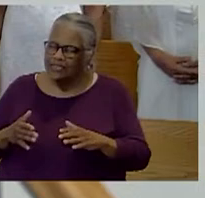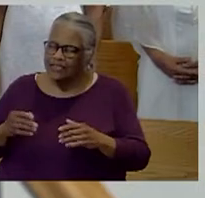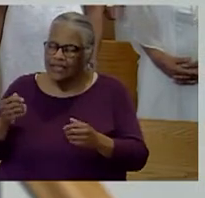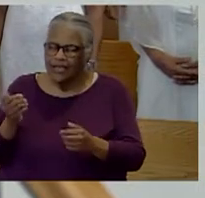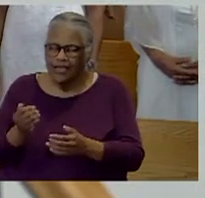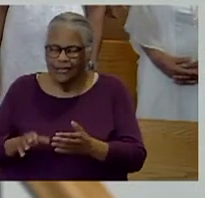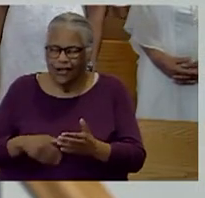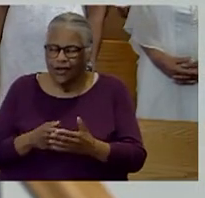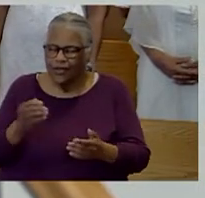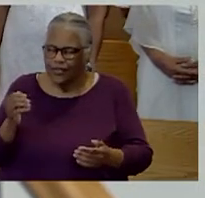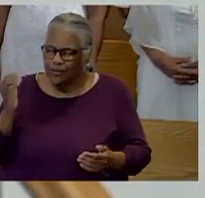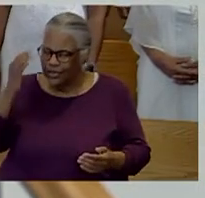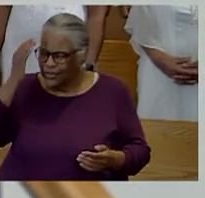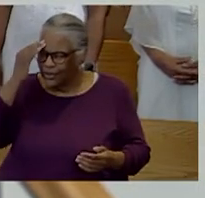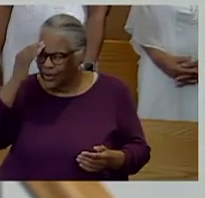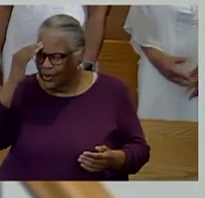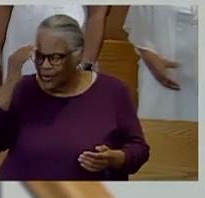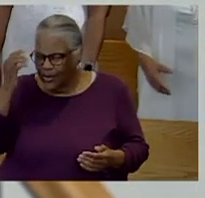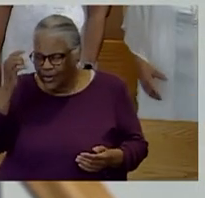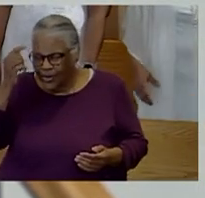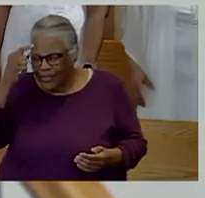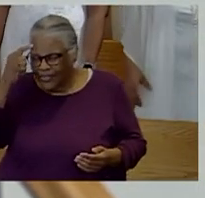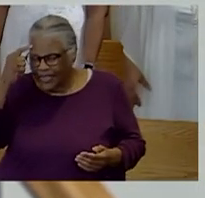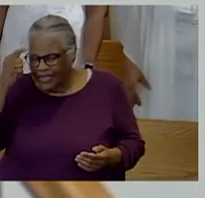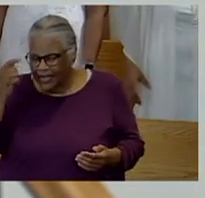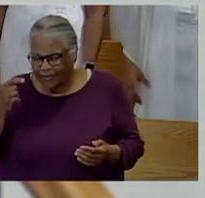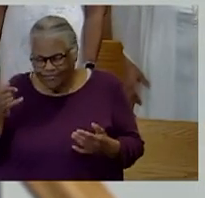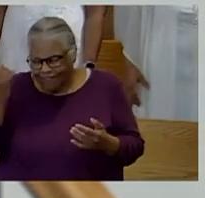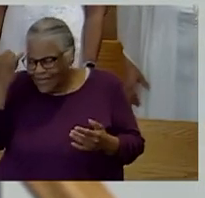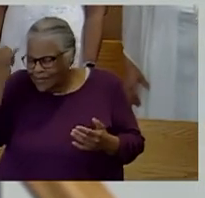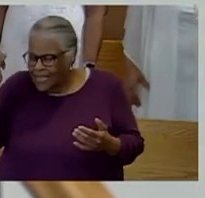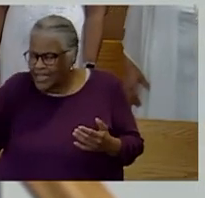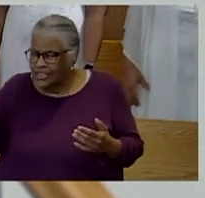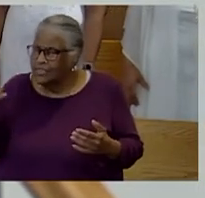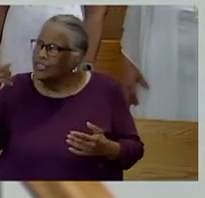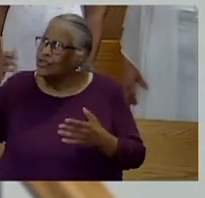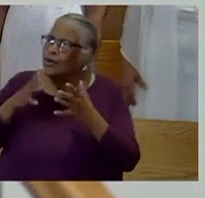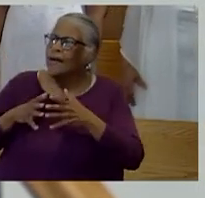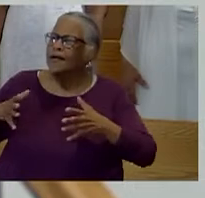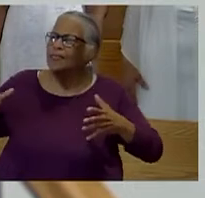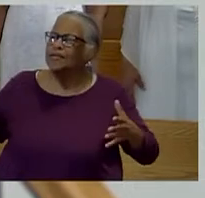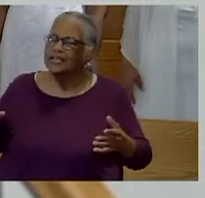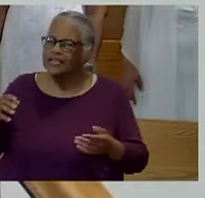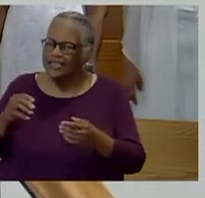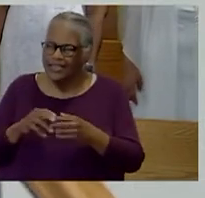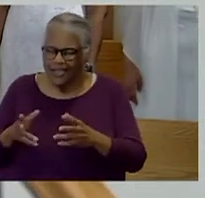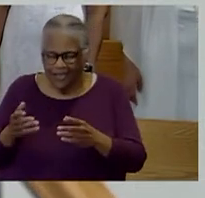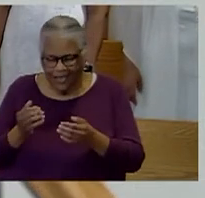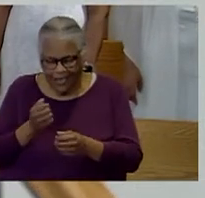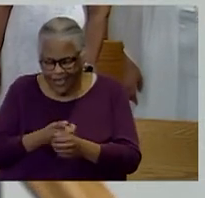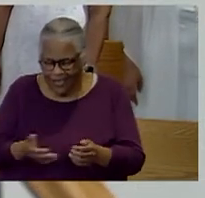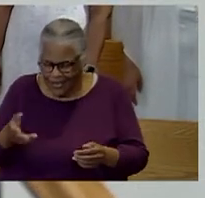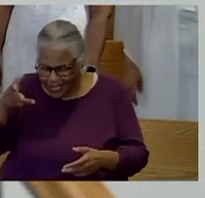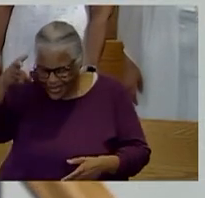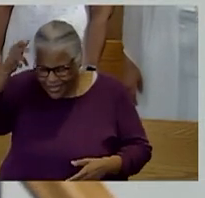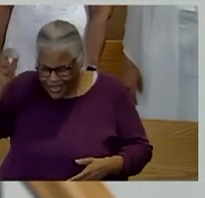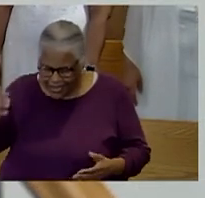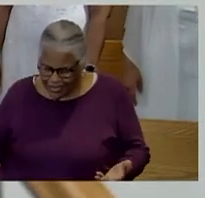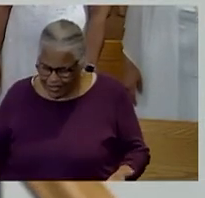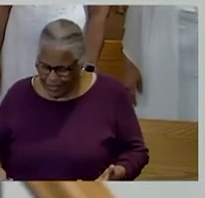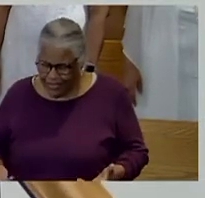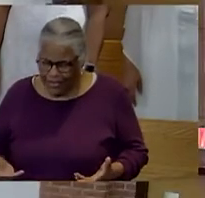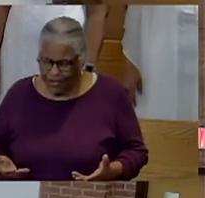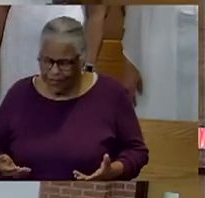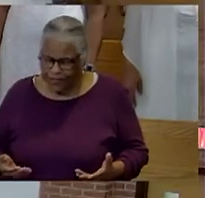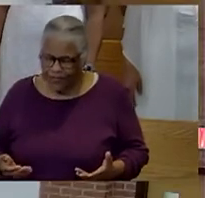think or can imagine, that you are bigger than any devil that's in this world. We live in that truth. We abide within,